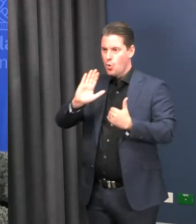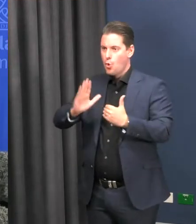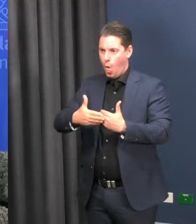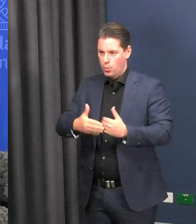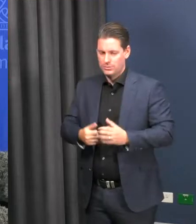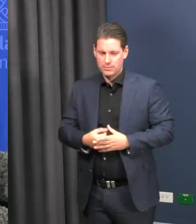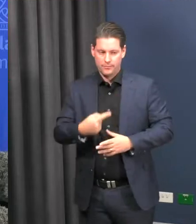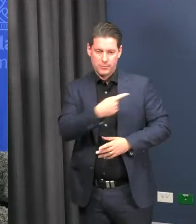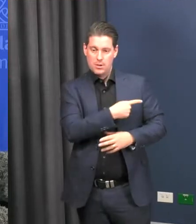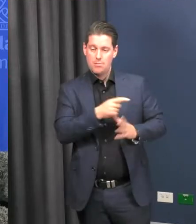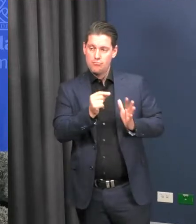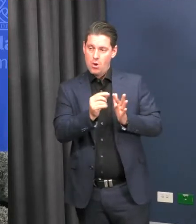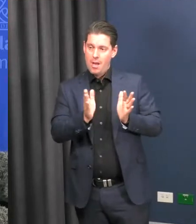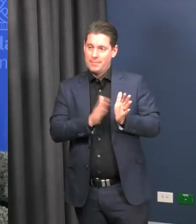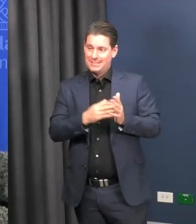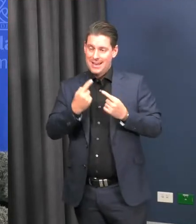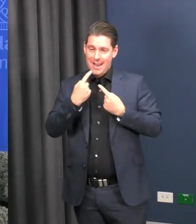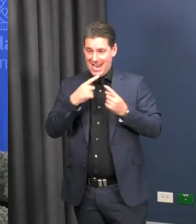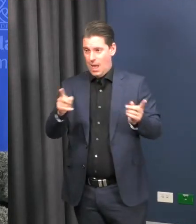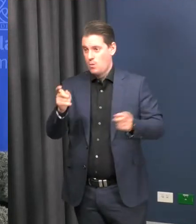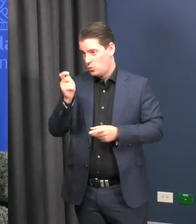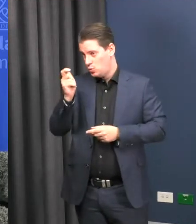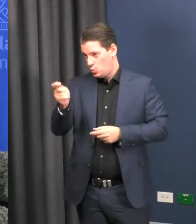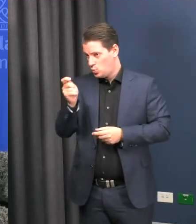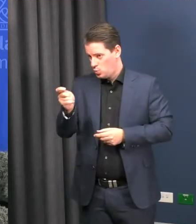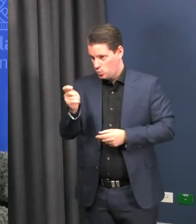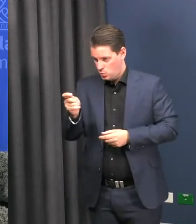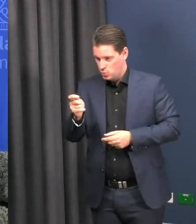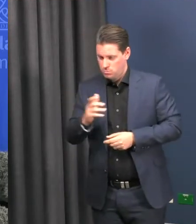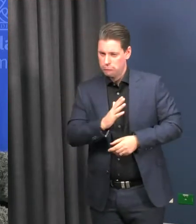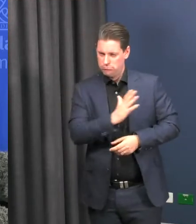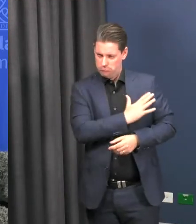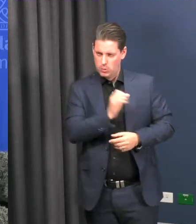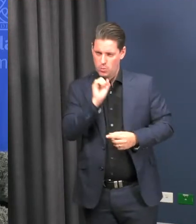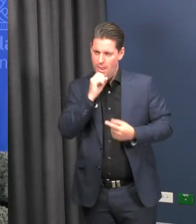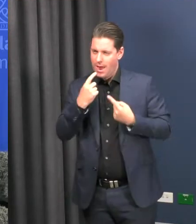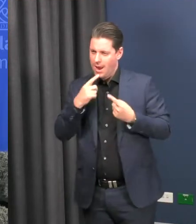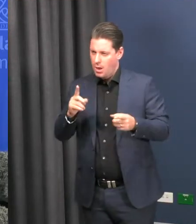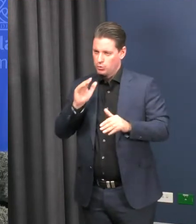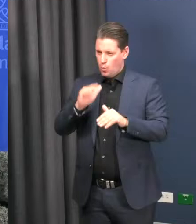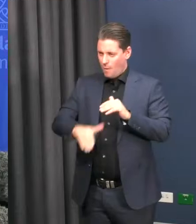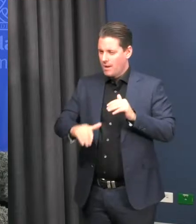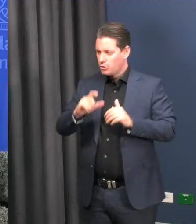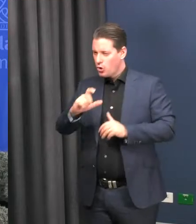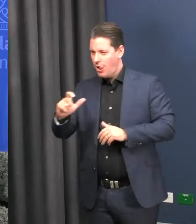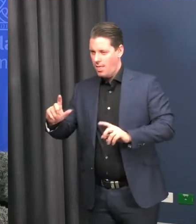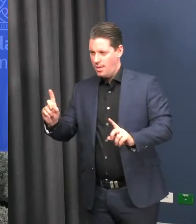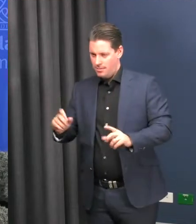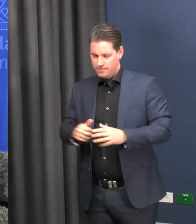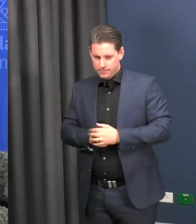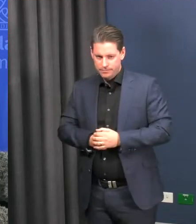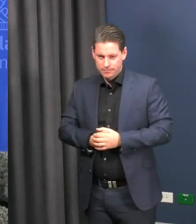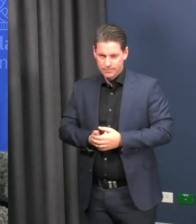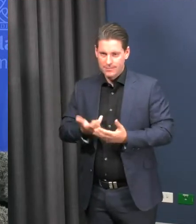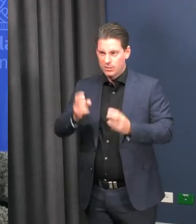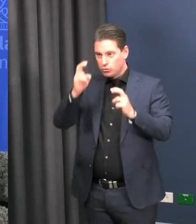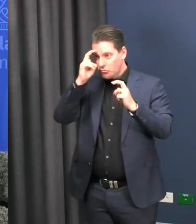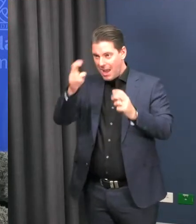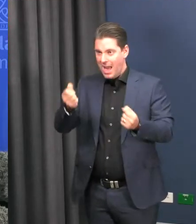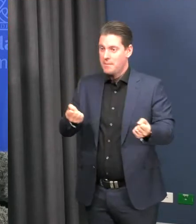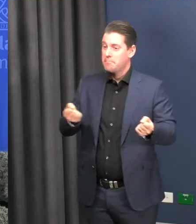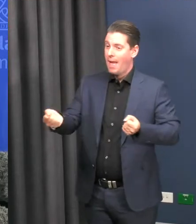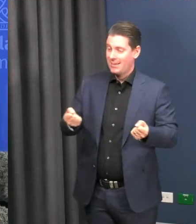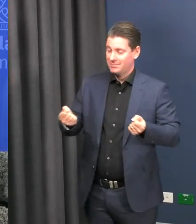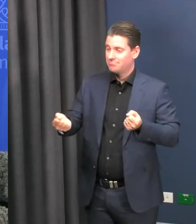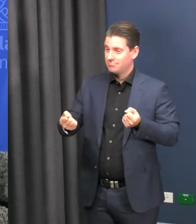an announcement which is very good news for parents in that space, and I'll let him do that in a moment. Public transport. Last services for